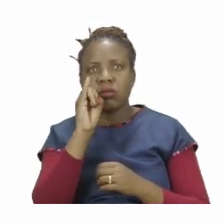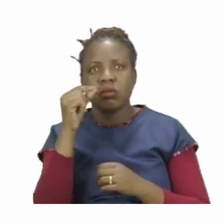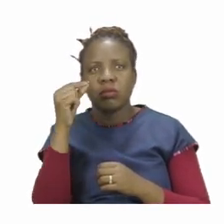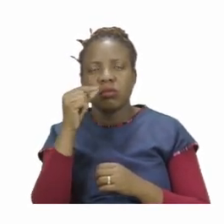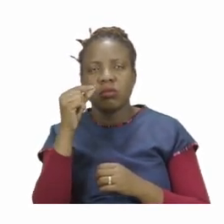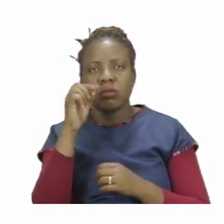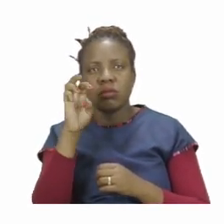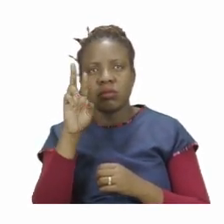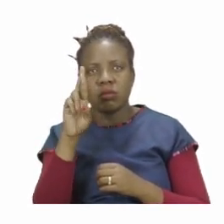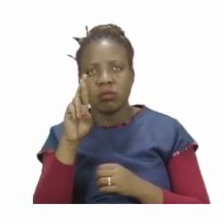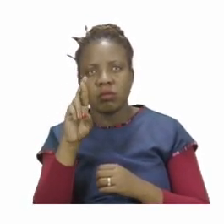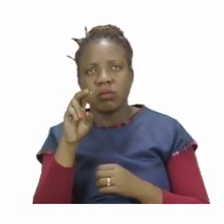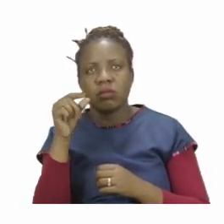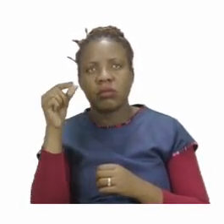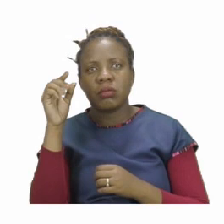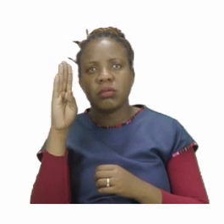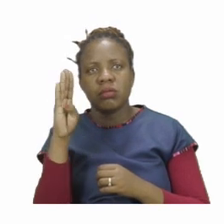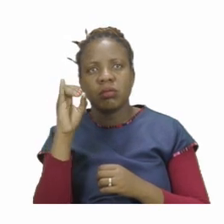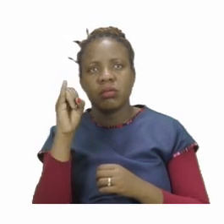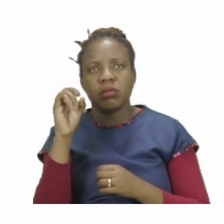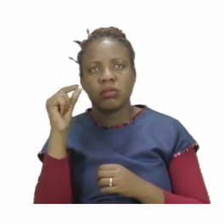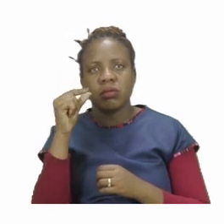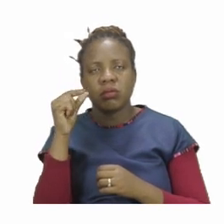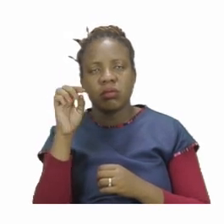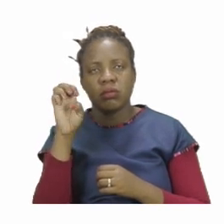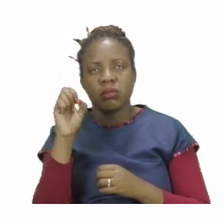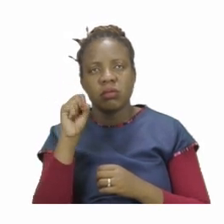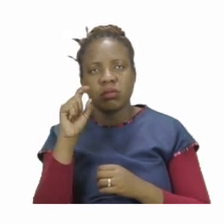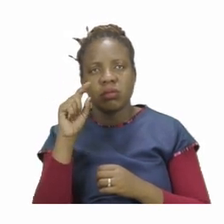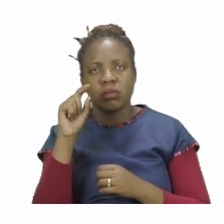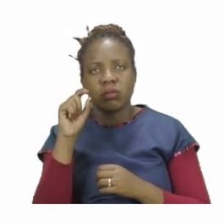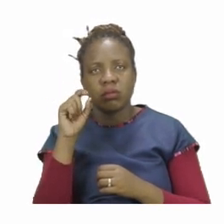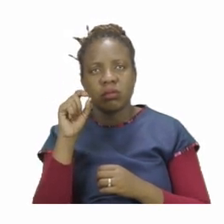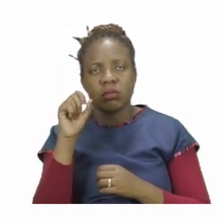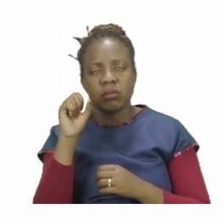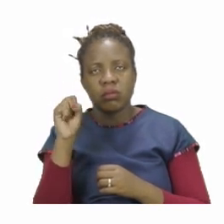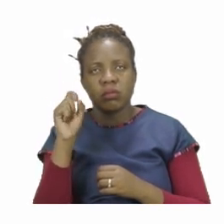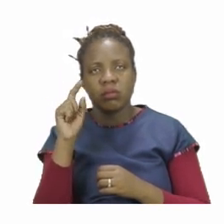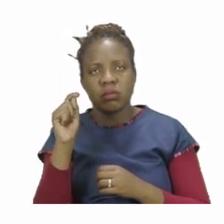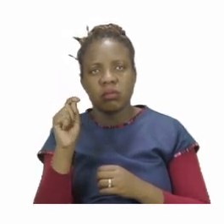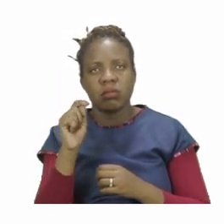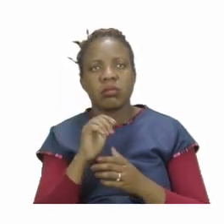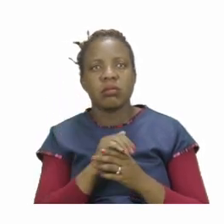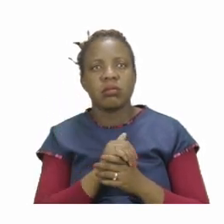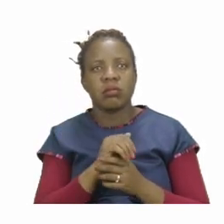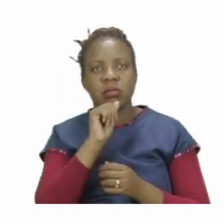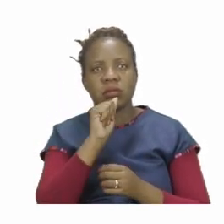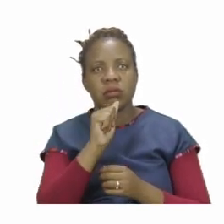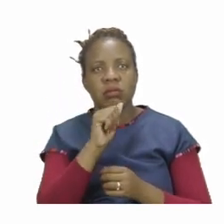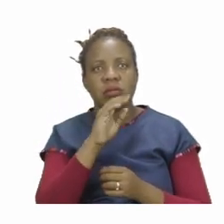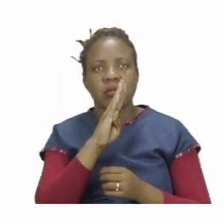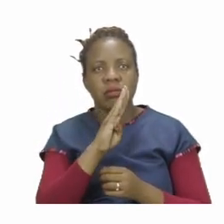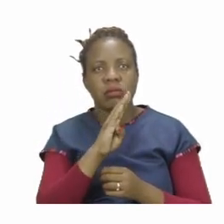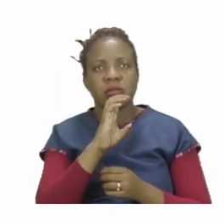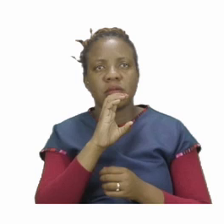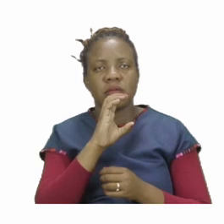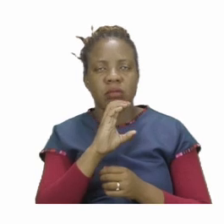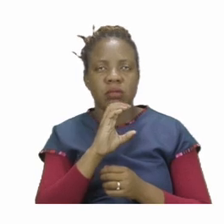sentence out loud, and then you use a word which you think fits in